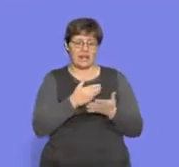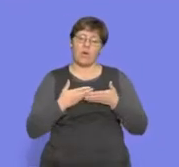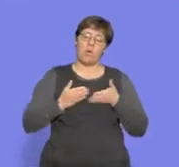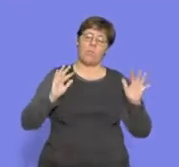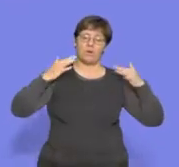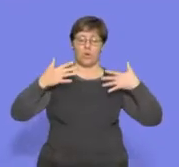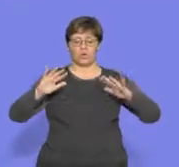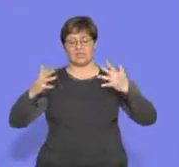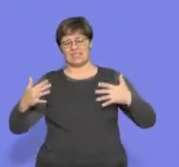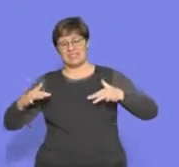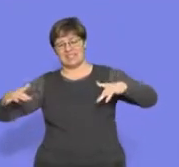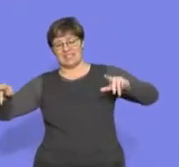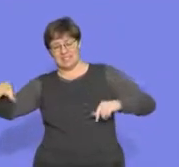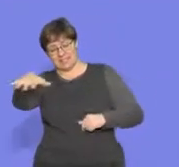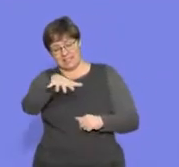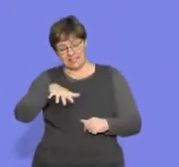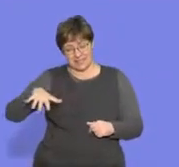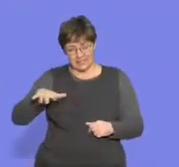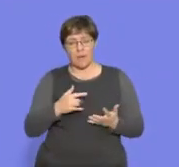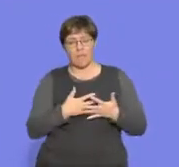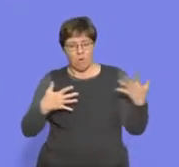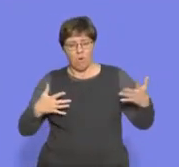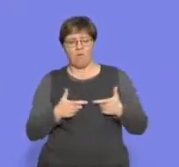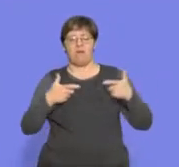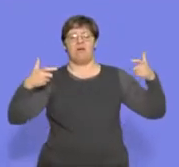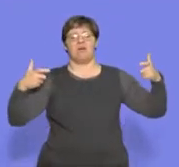oceans and the open seas, which form predominantly a